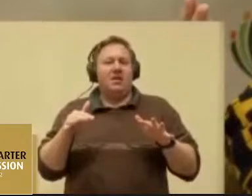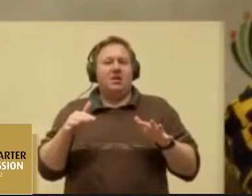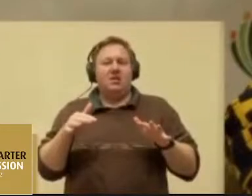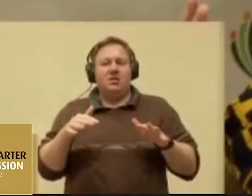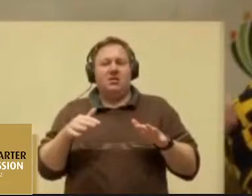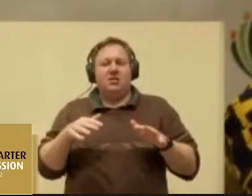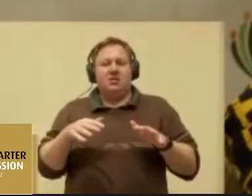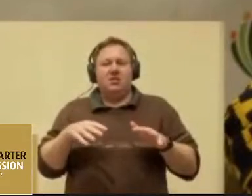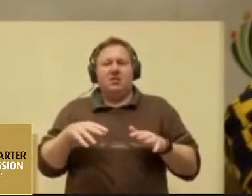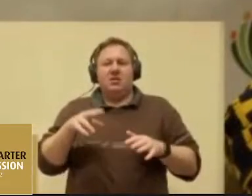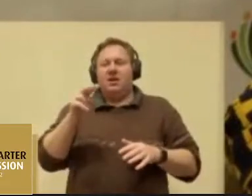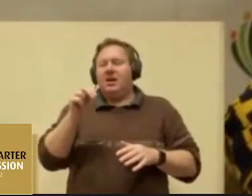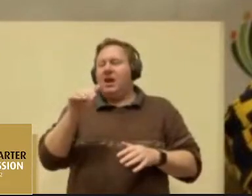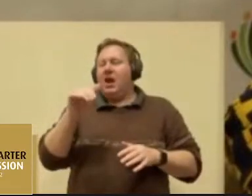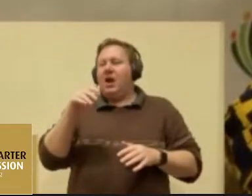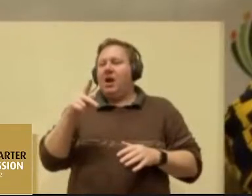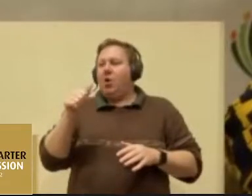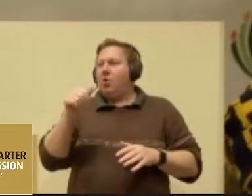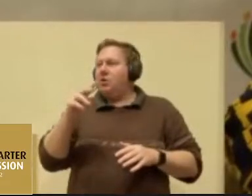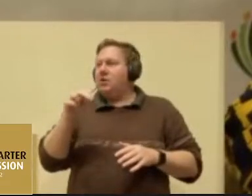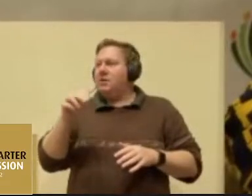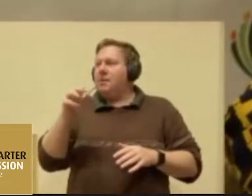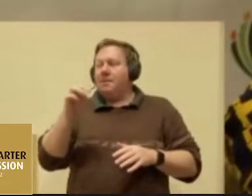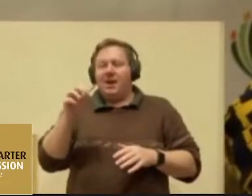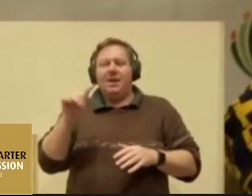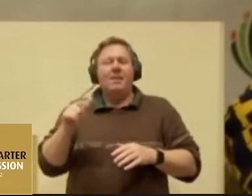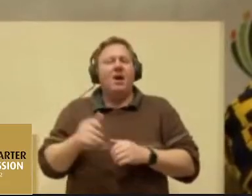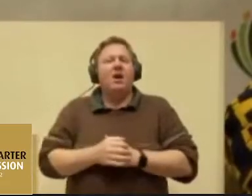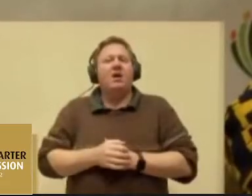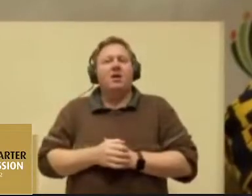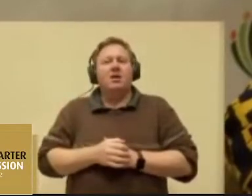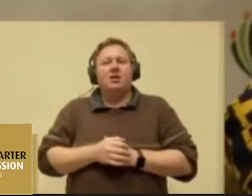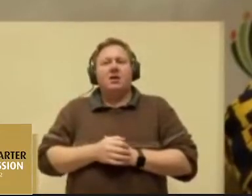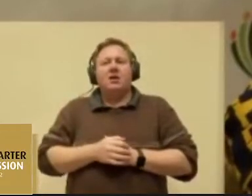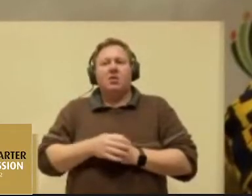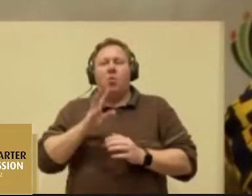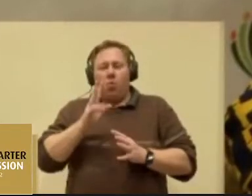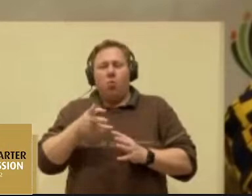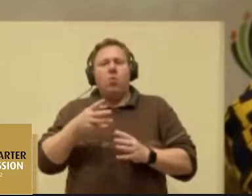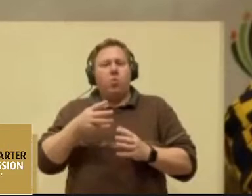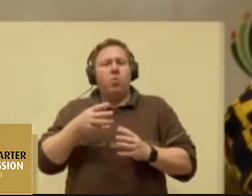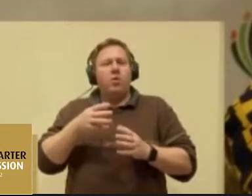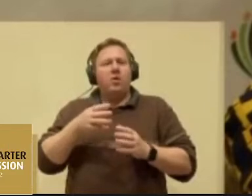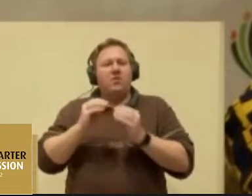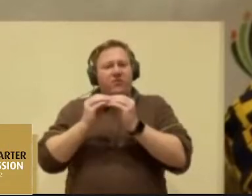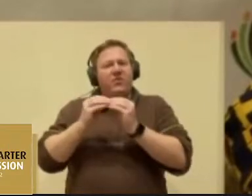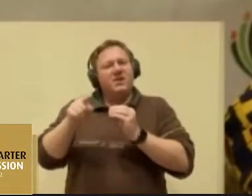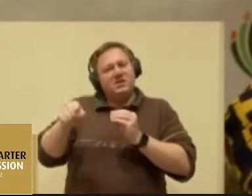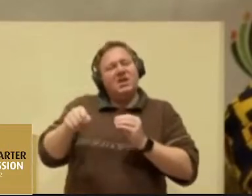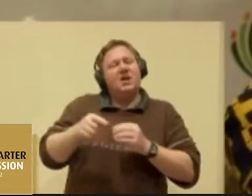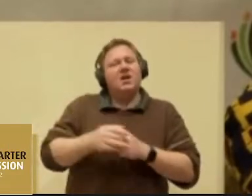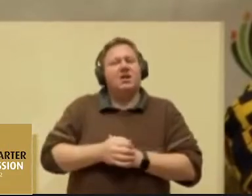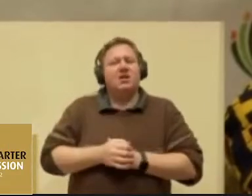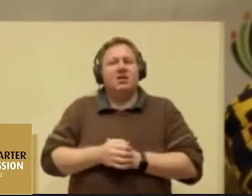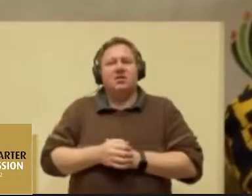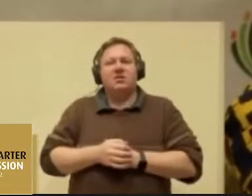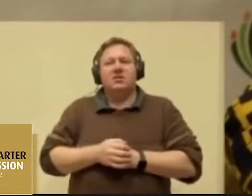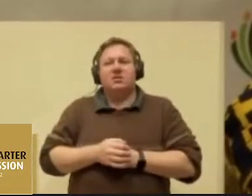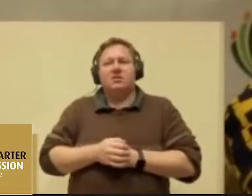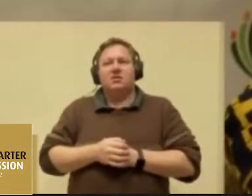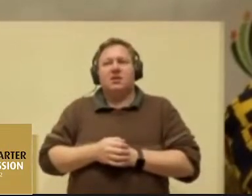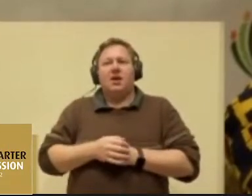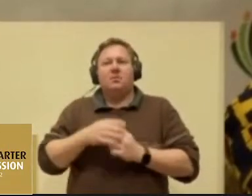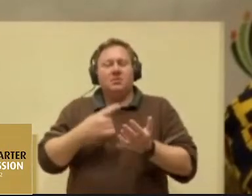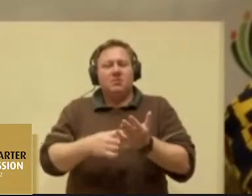nakamura are going to be addressed and we address that i'm speaking about the